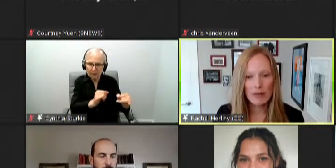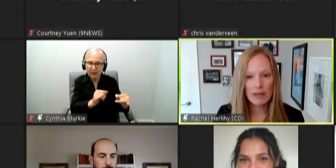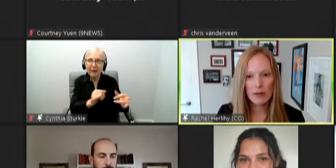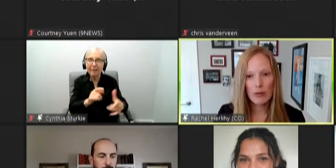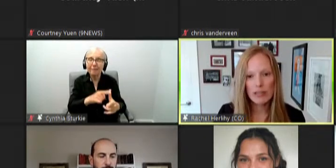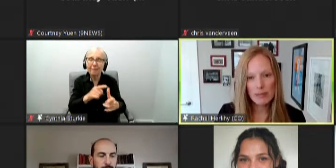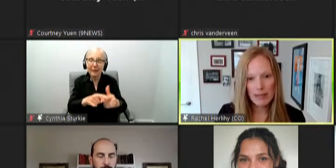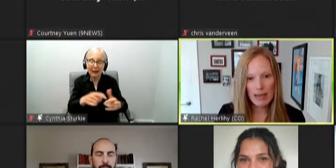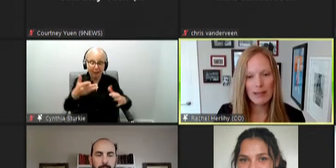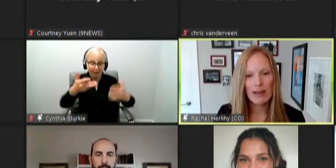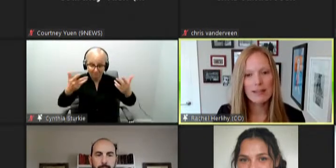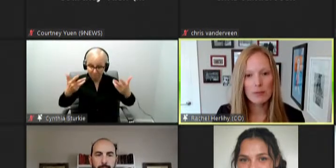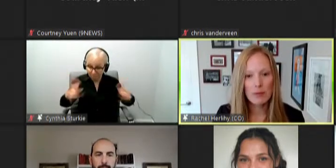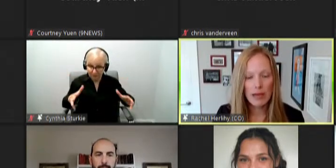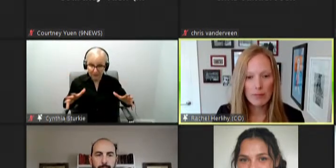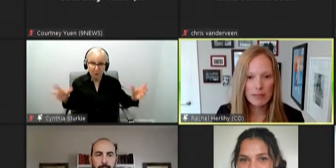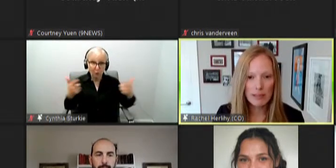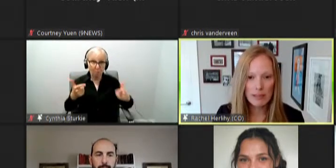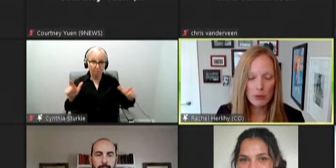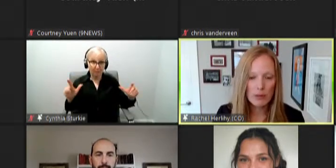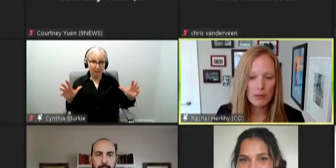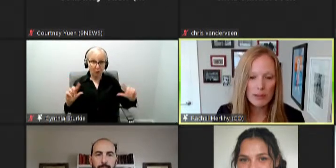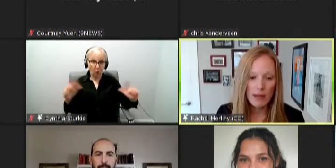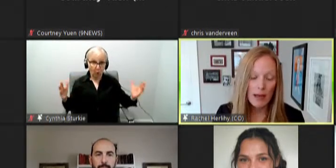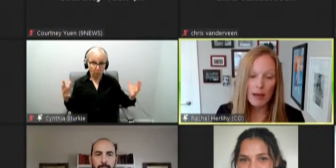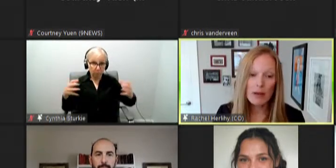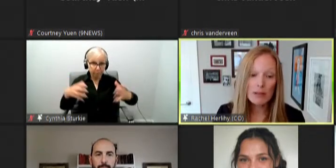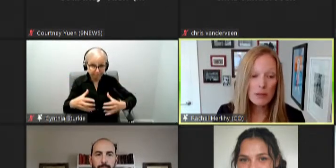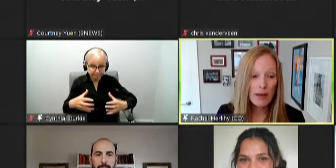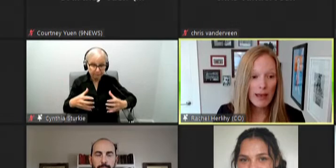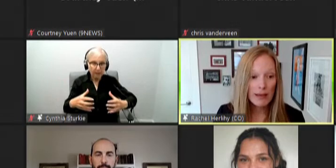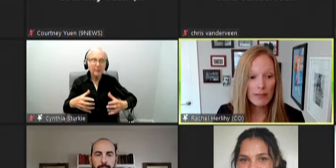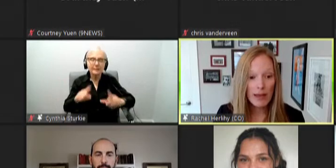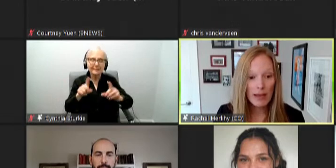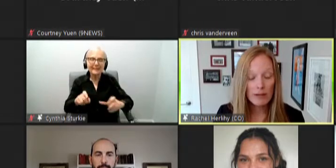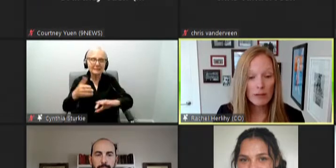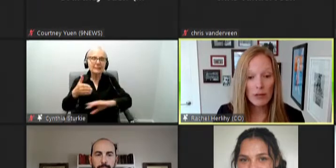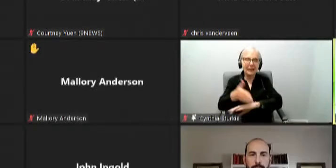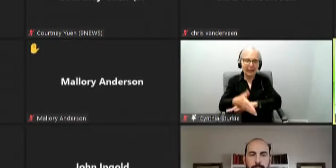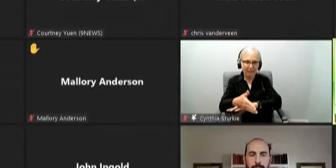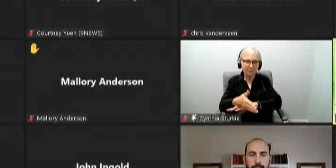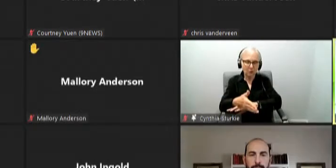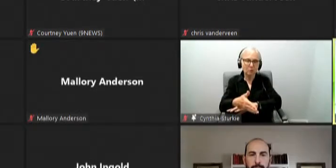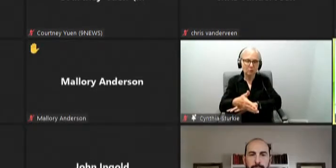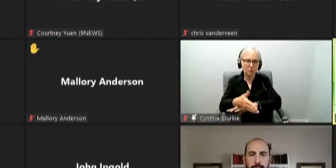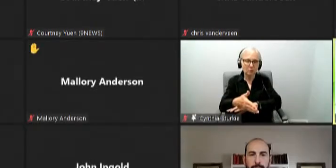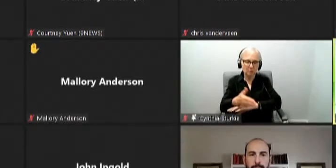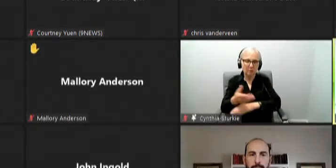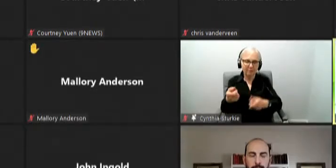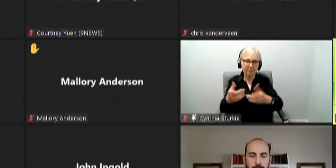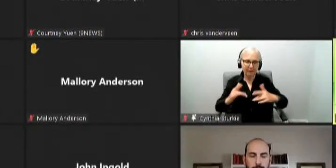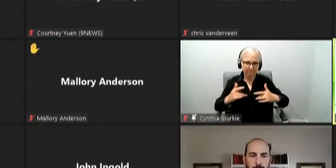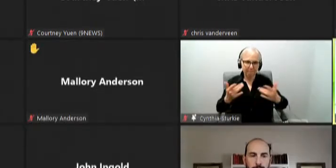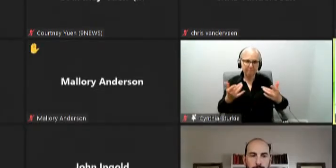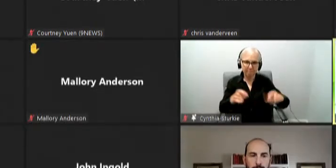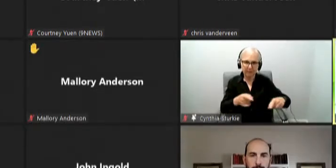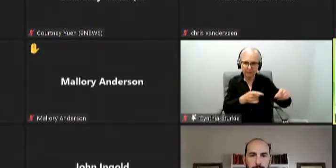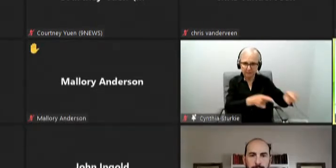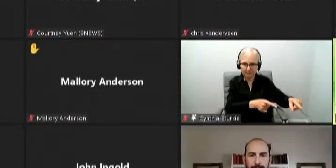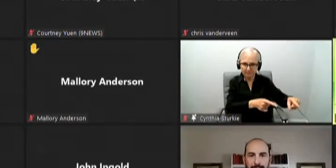after a gathering if you're going to be having contact with high risk individuals. I would also add that, it's the season